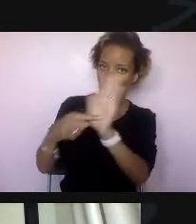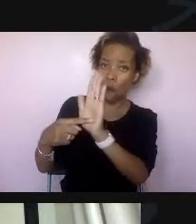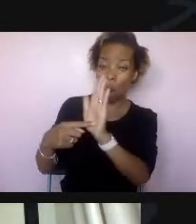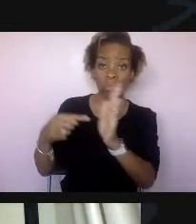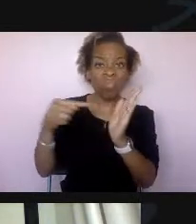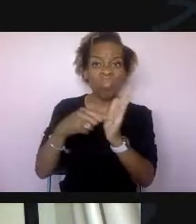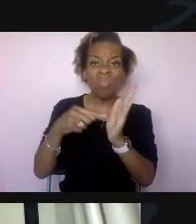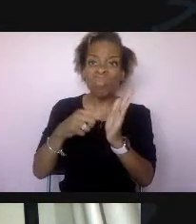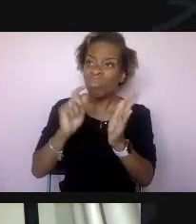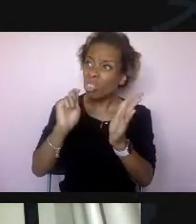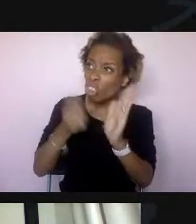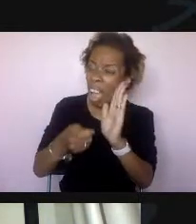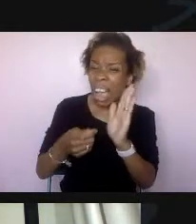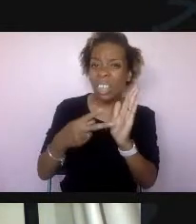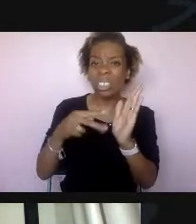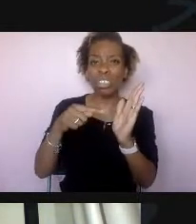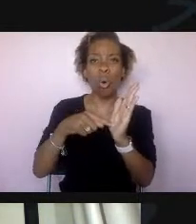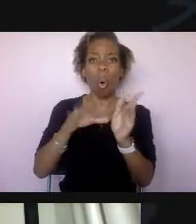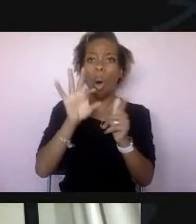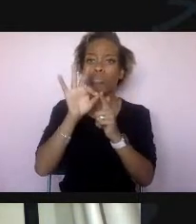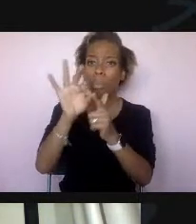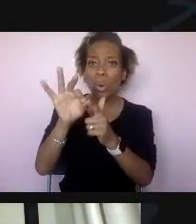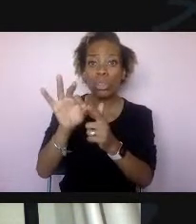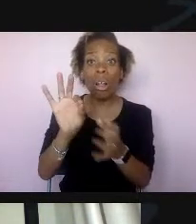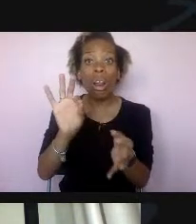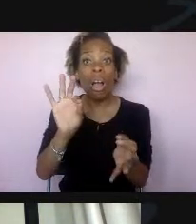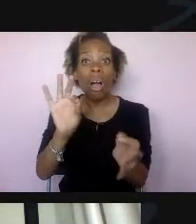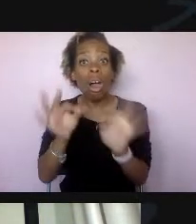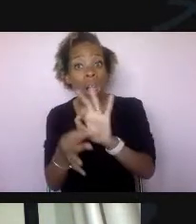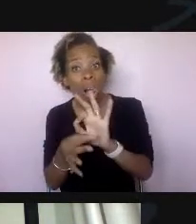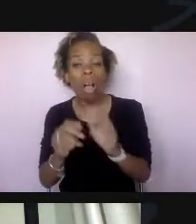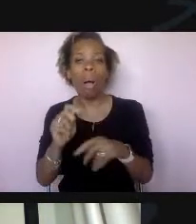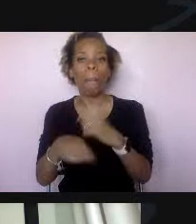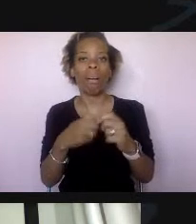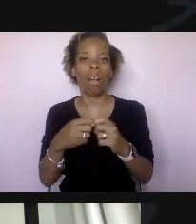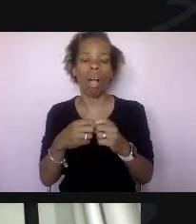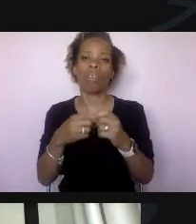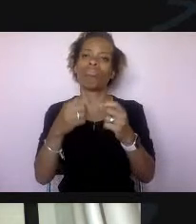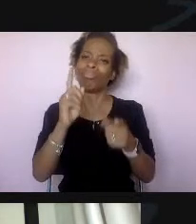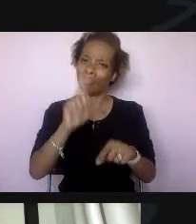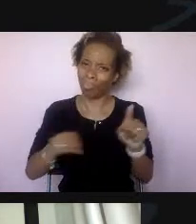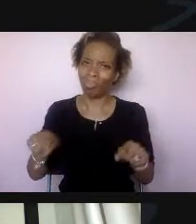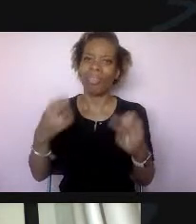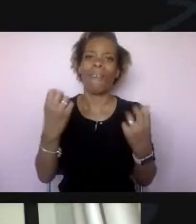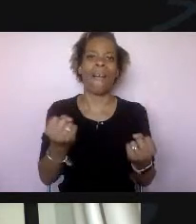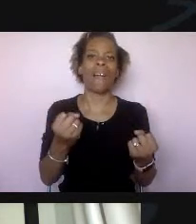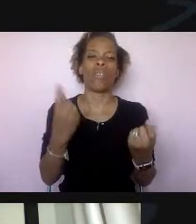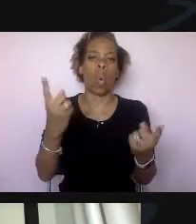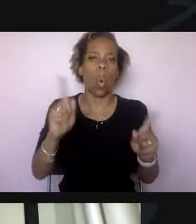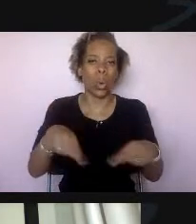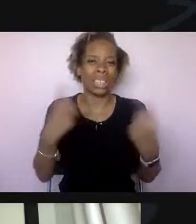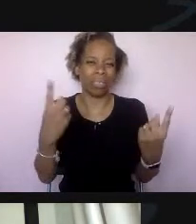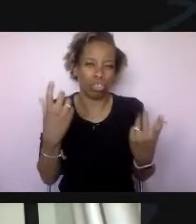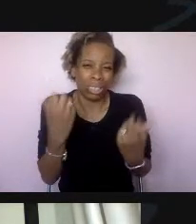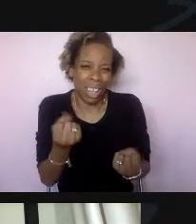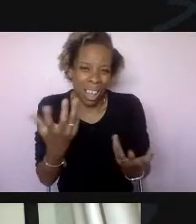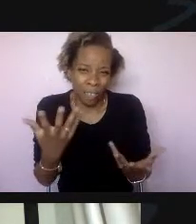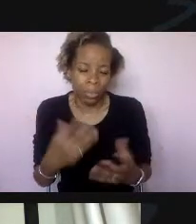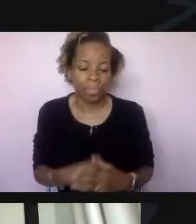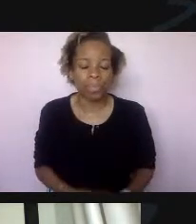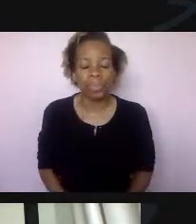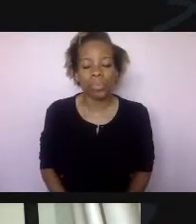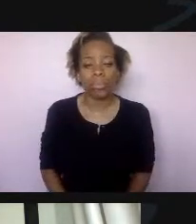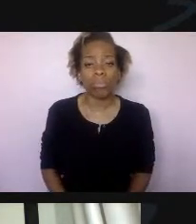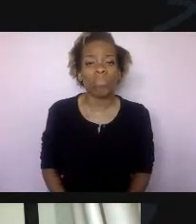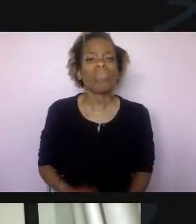changed, proposals that can be tweaked that actually will make a really fundamental difference. And I think it's really useful in